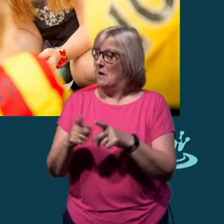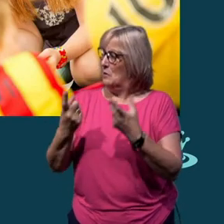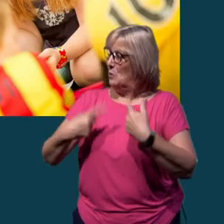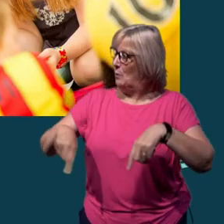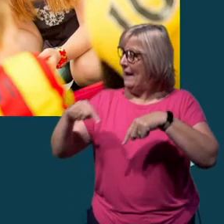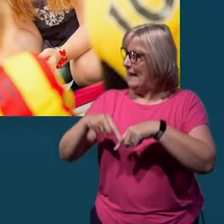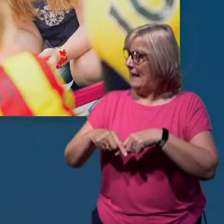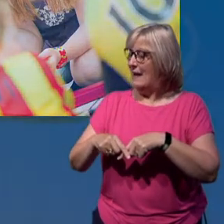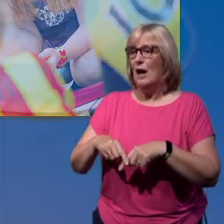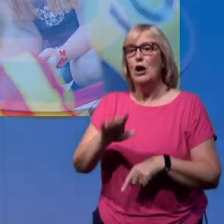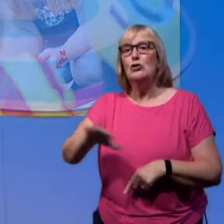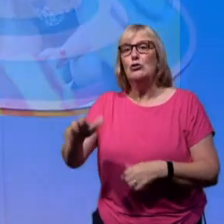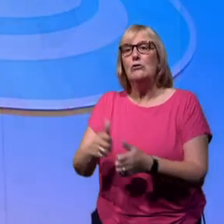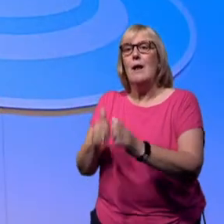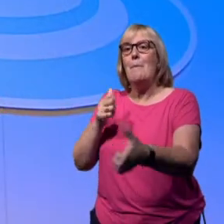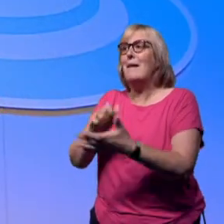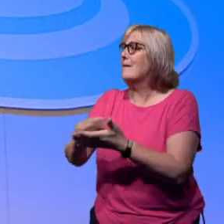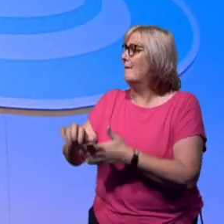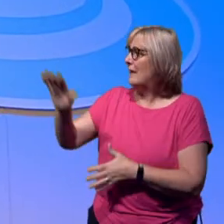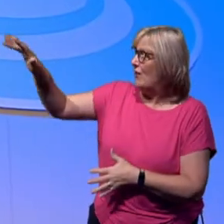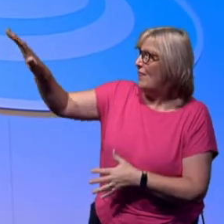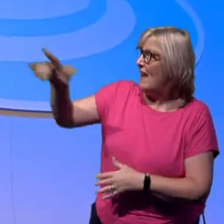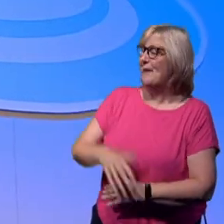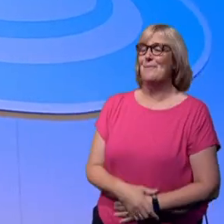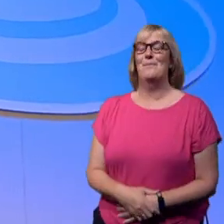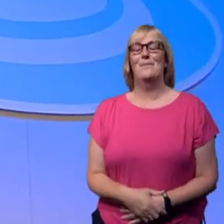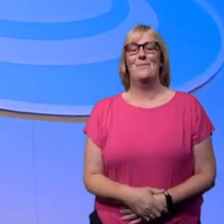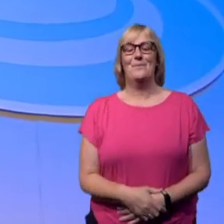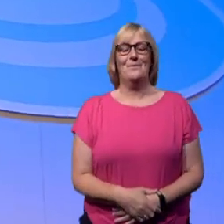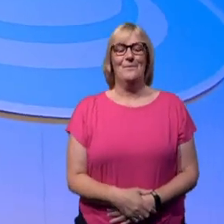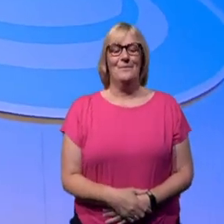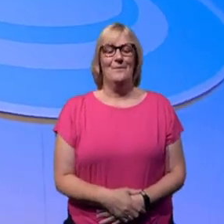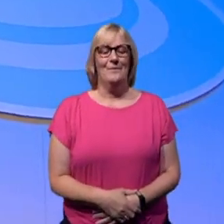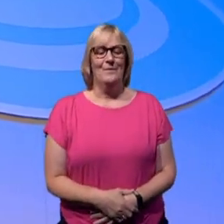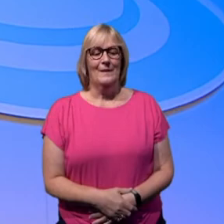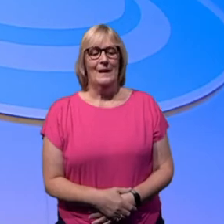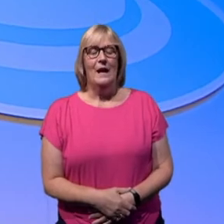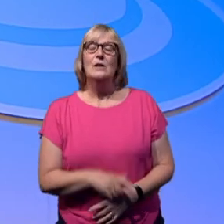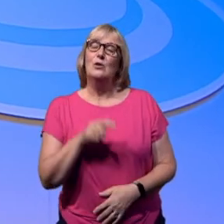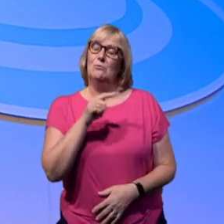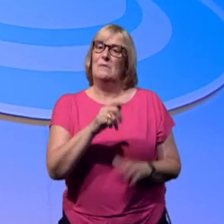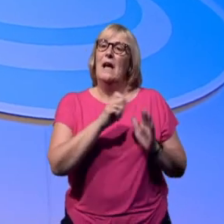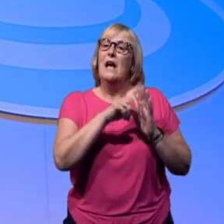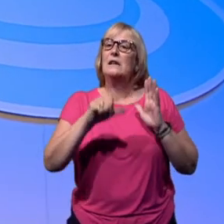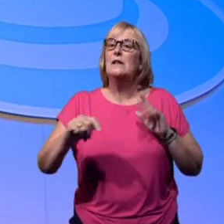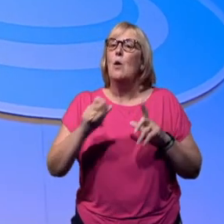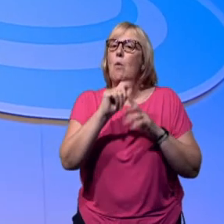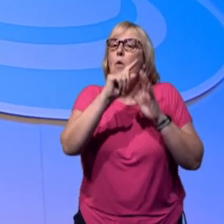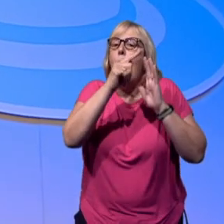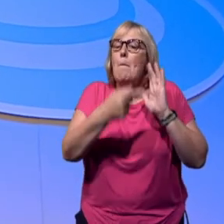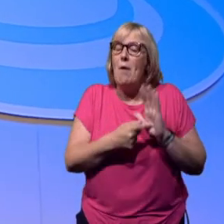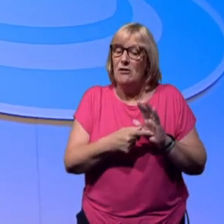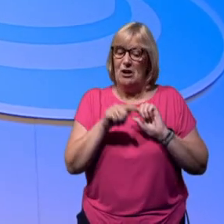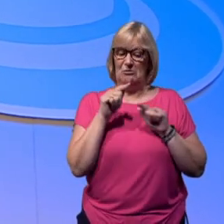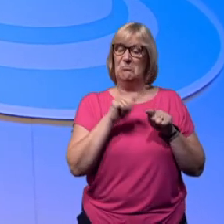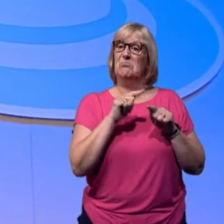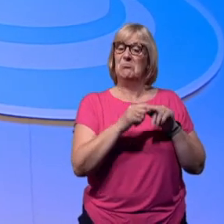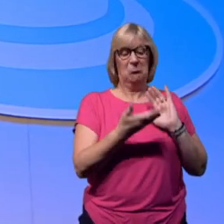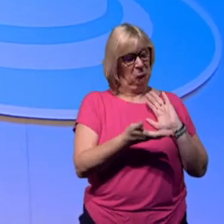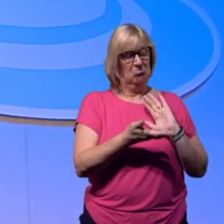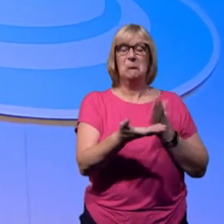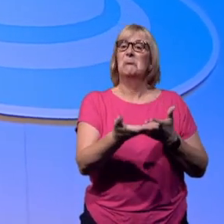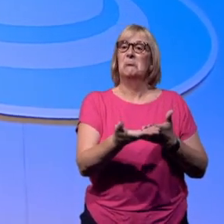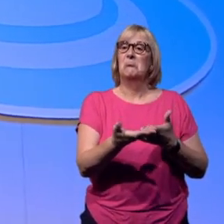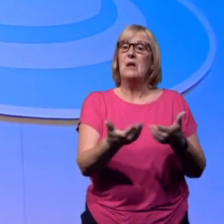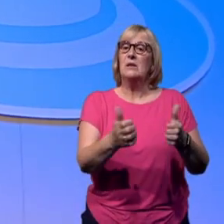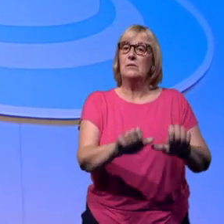the pencil factory. And that's the first thing that the Derwent Project has really delivered. It's allowed